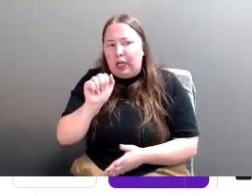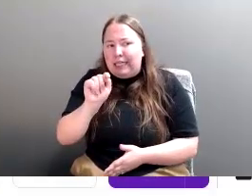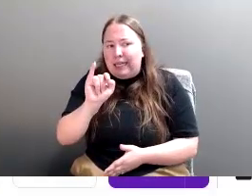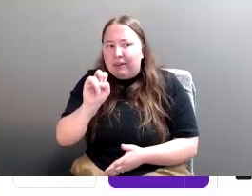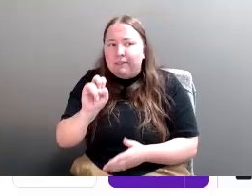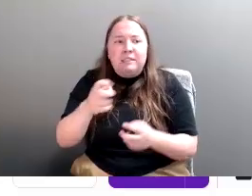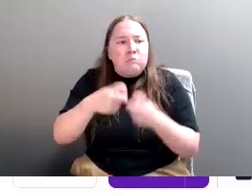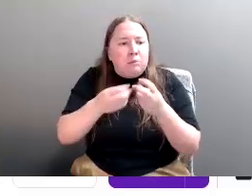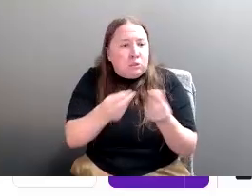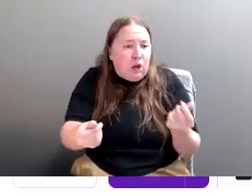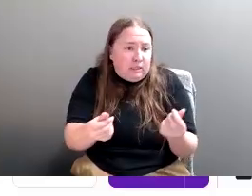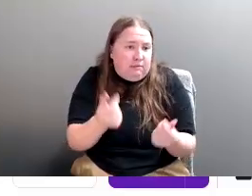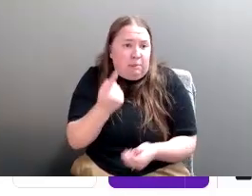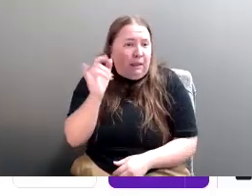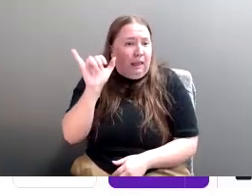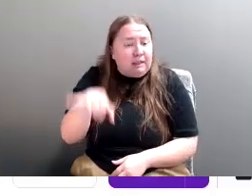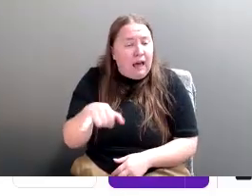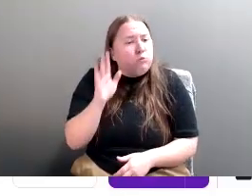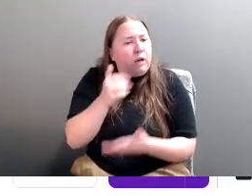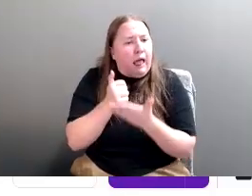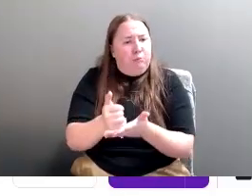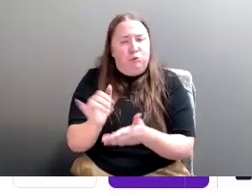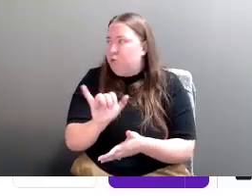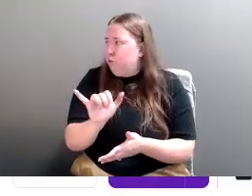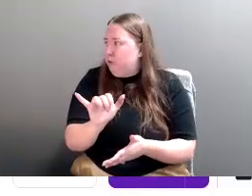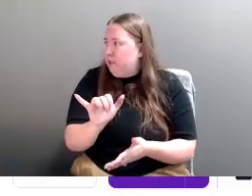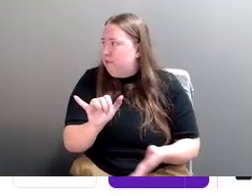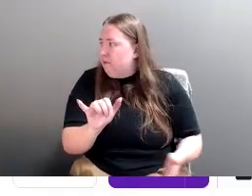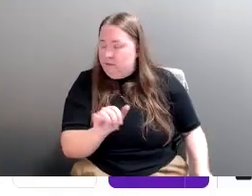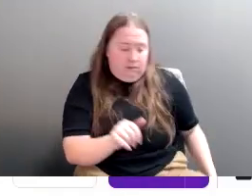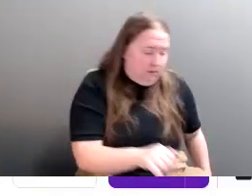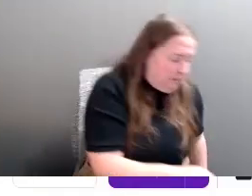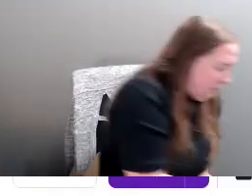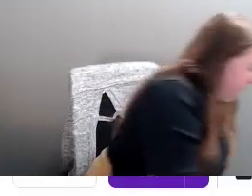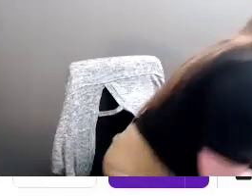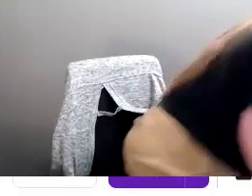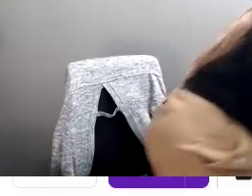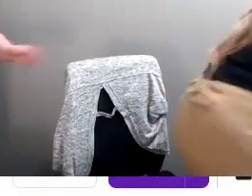solving, something to that effect, would help out a lot, I think.